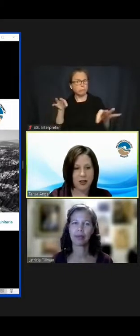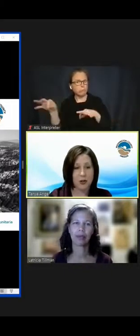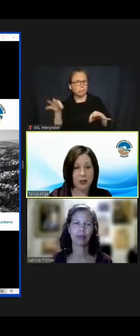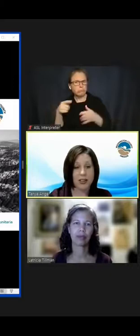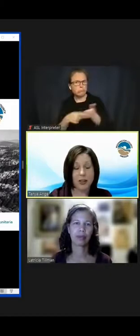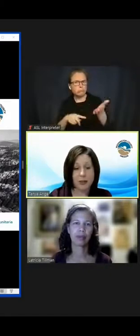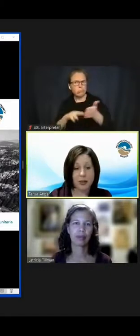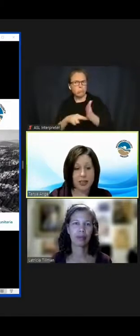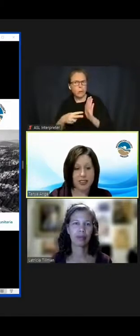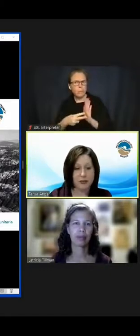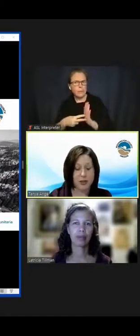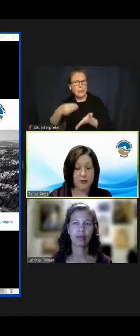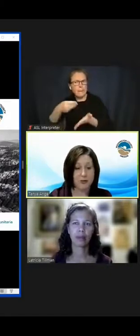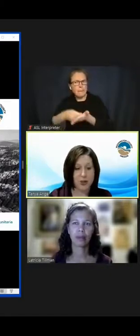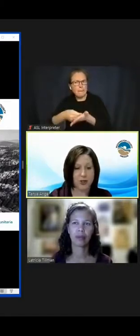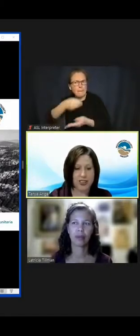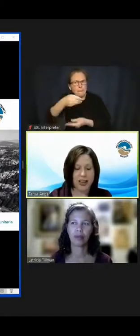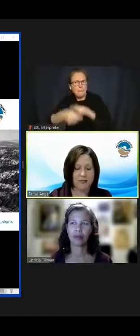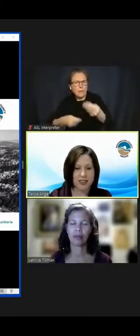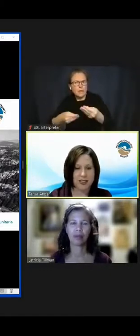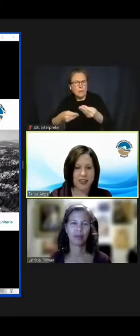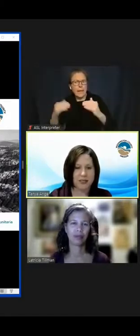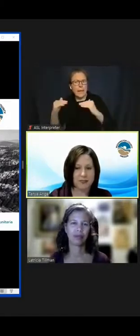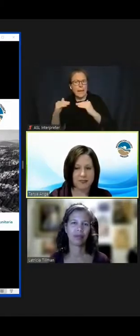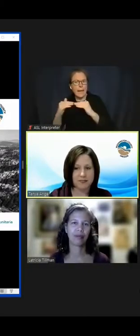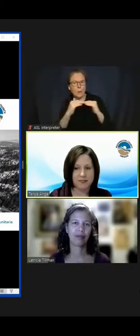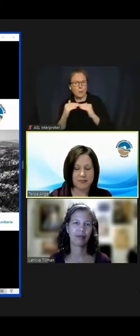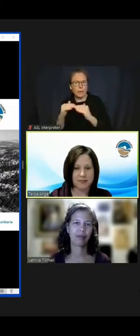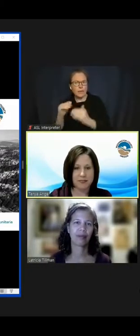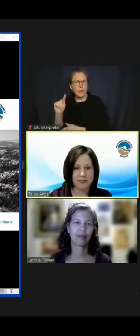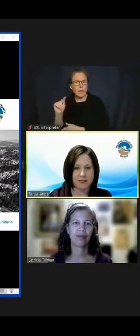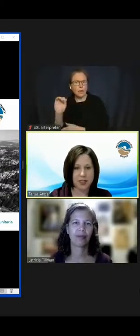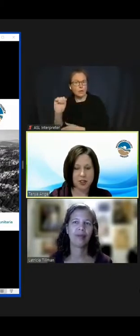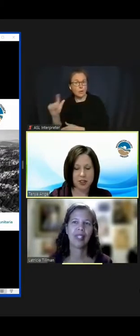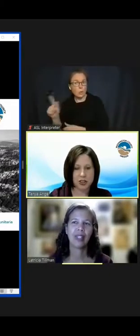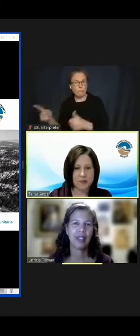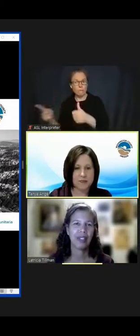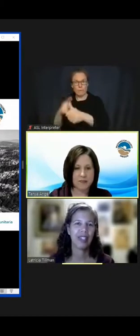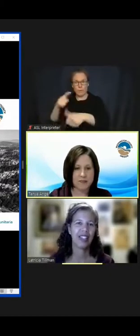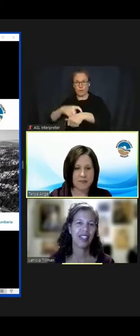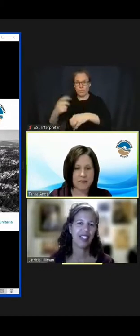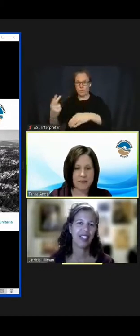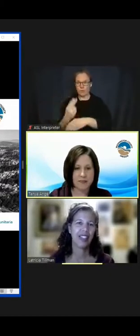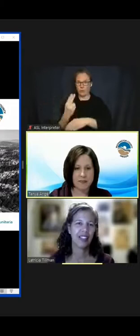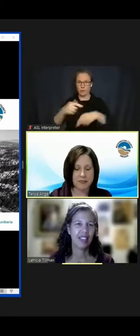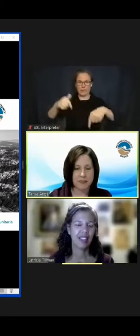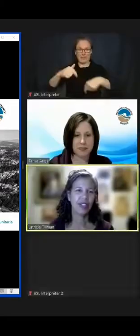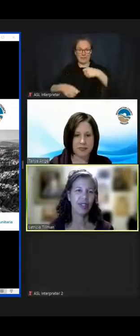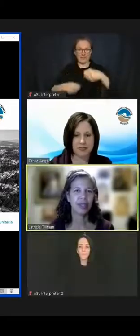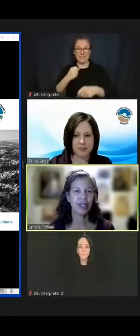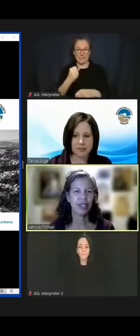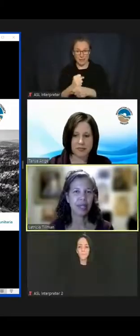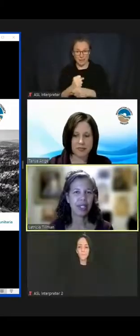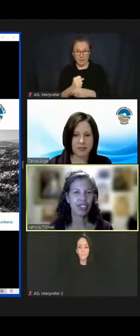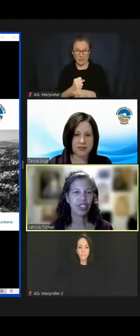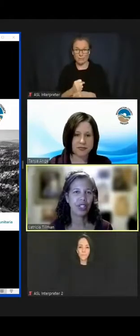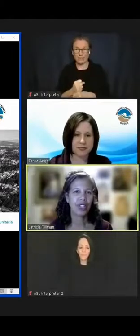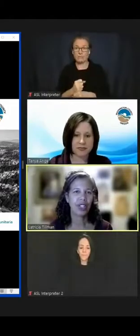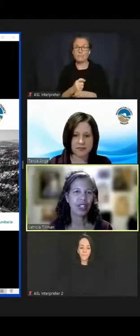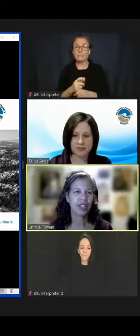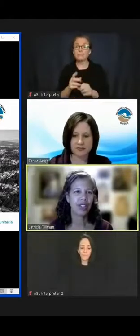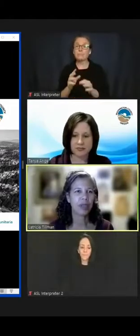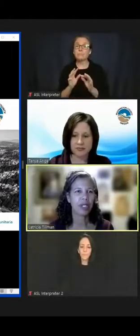tool, which we are implementing for the first time this year. Latricia? Thank you so